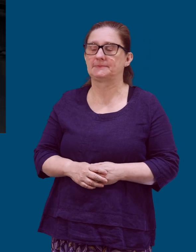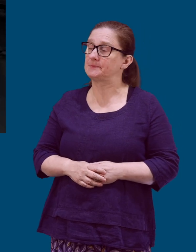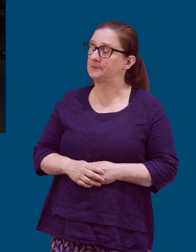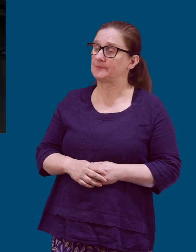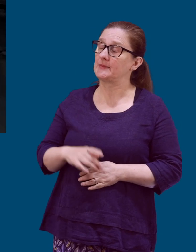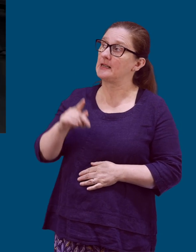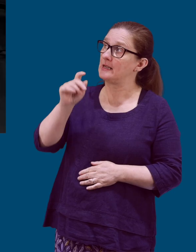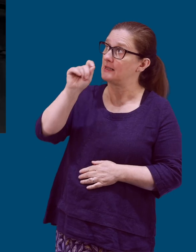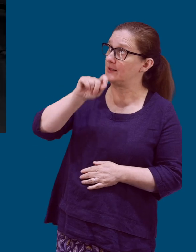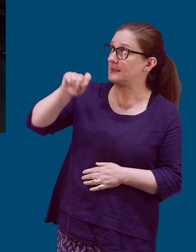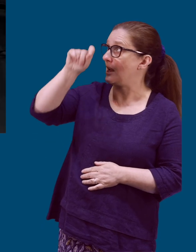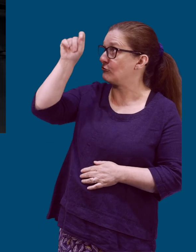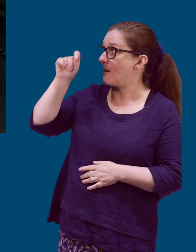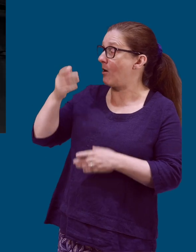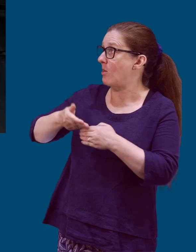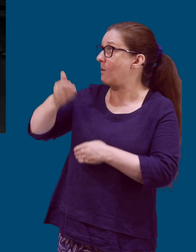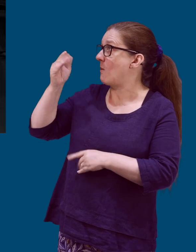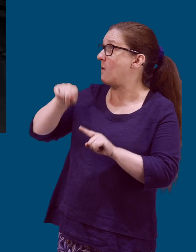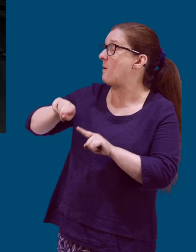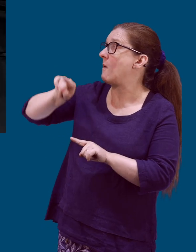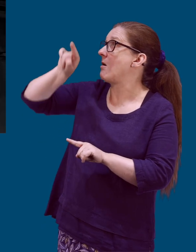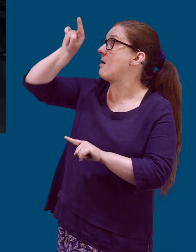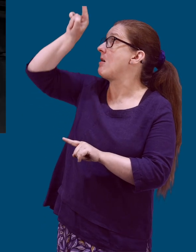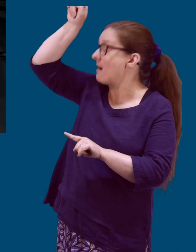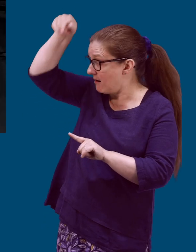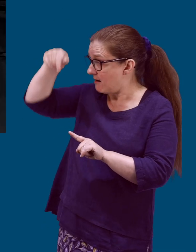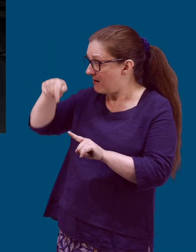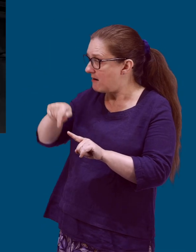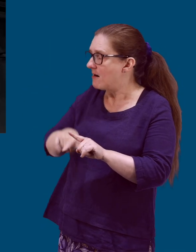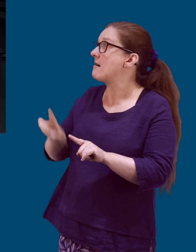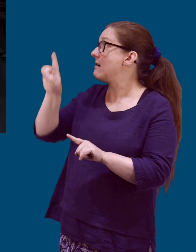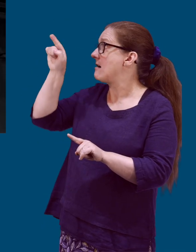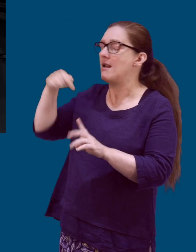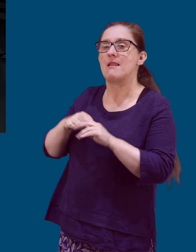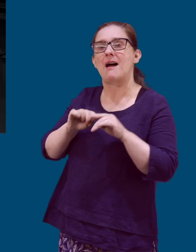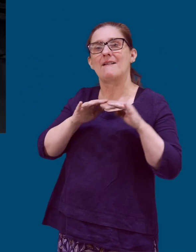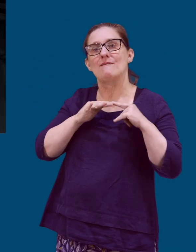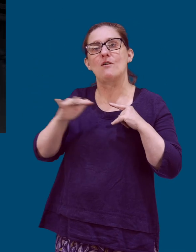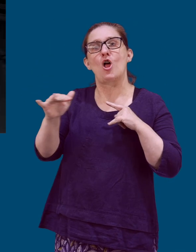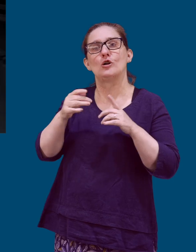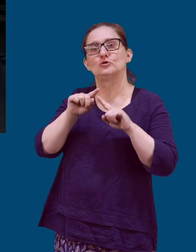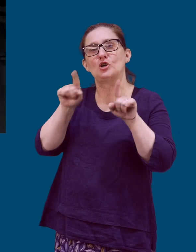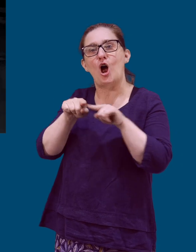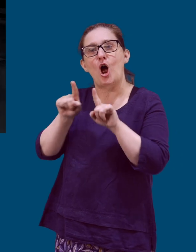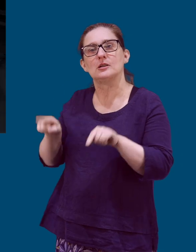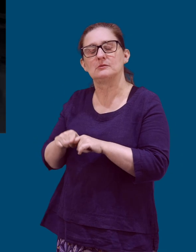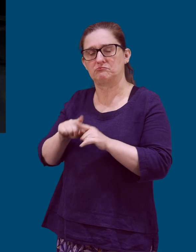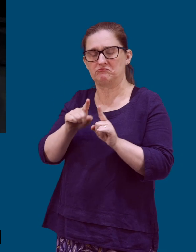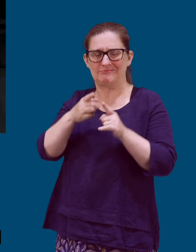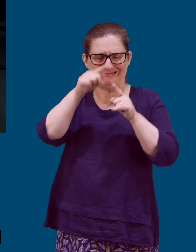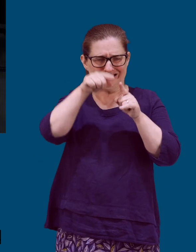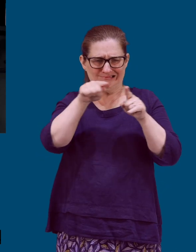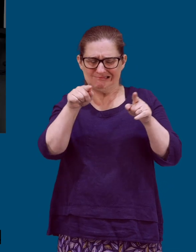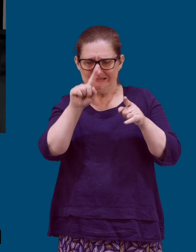Diagrams climb high up the walls and spill across the floor. They are flowcharts, paths of decision-making,